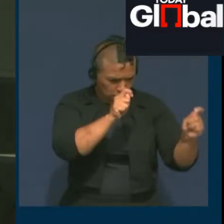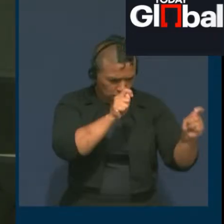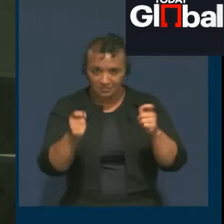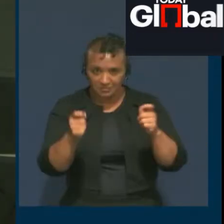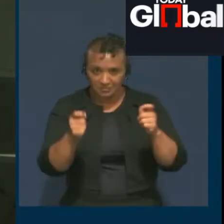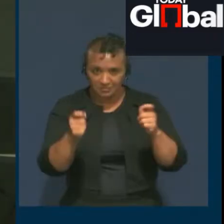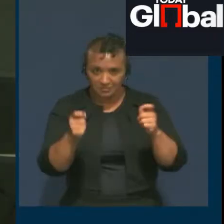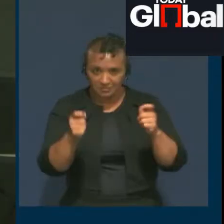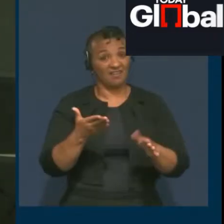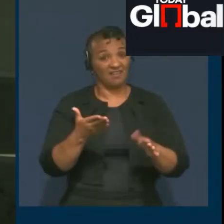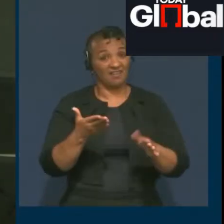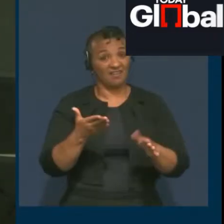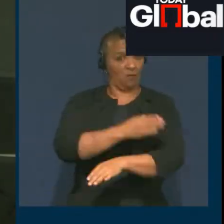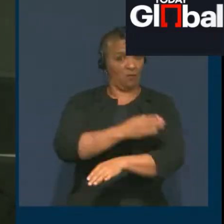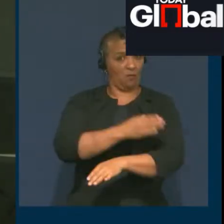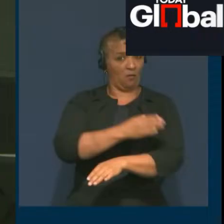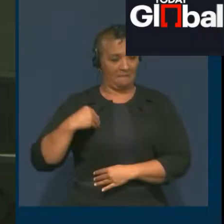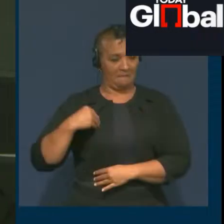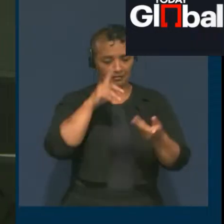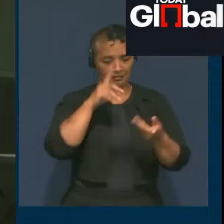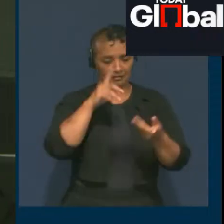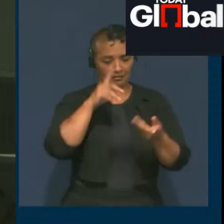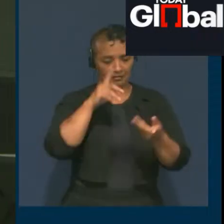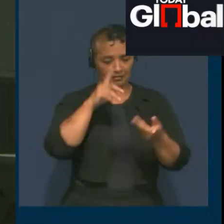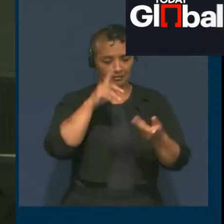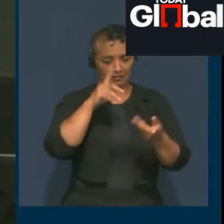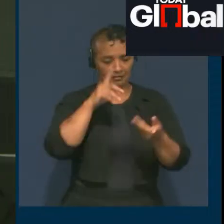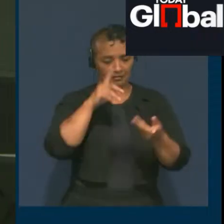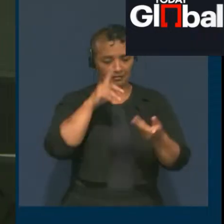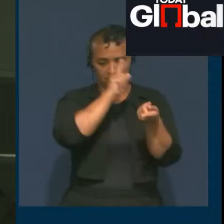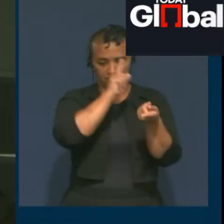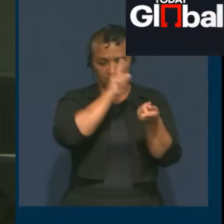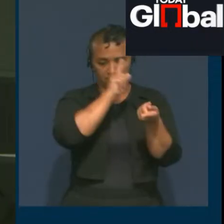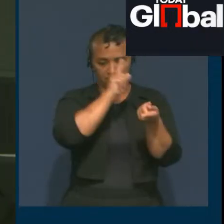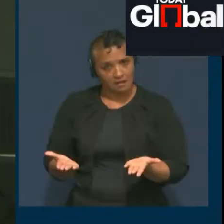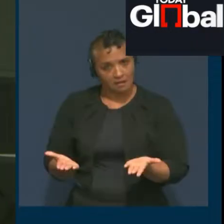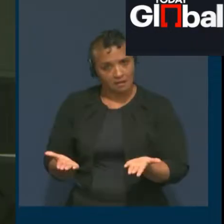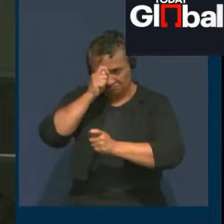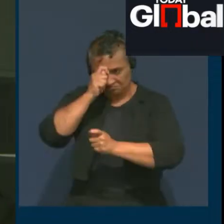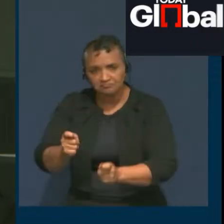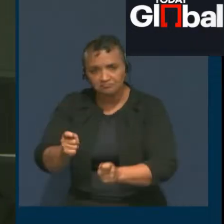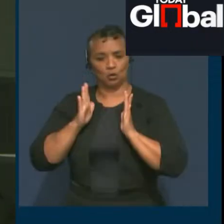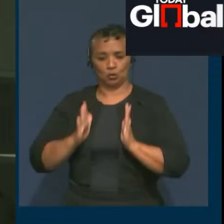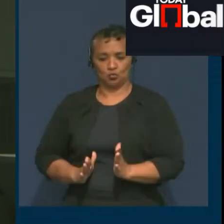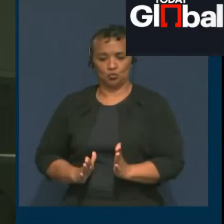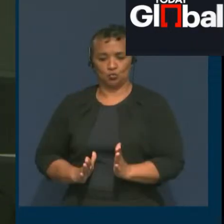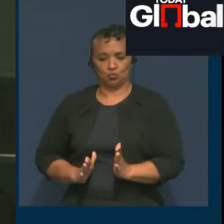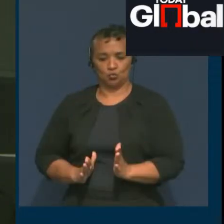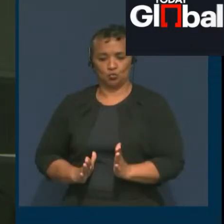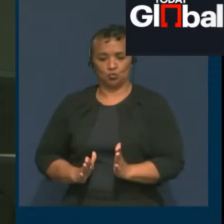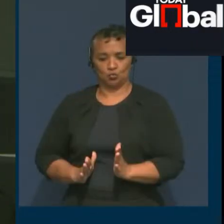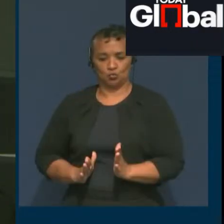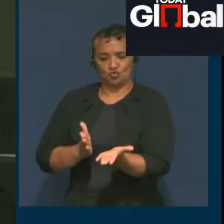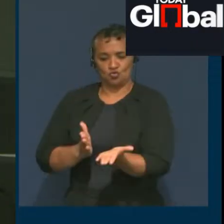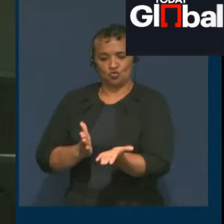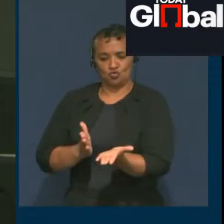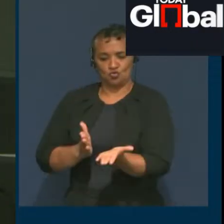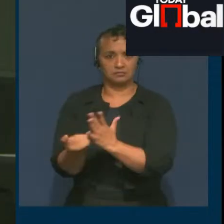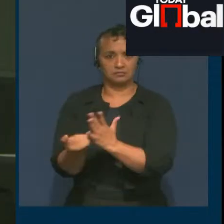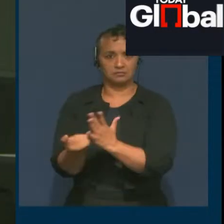and aid approach to an approach which recognizes the rights and prohibits